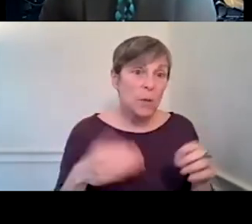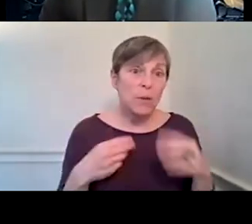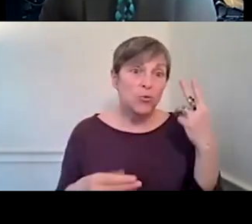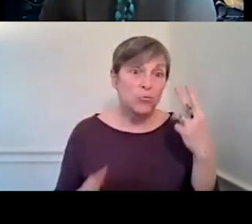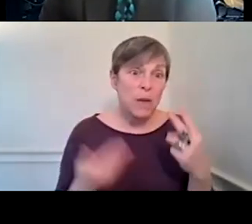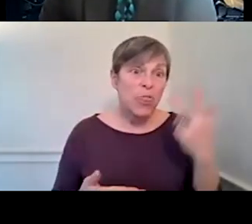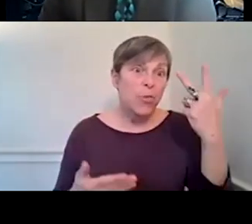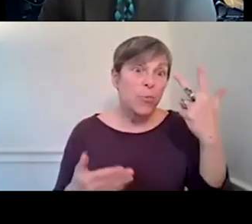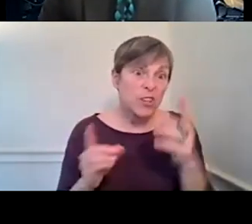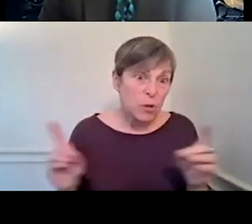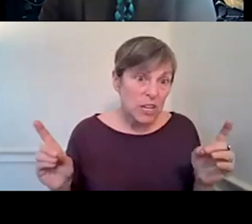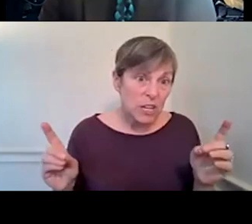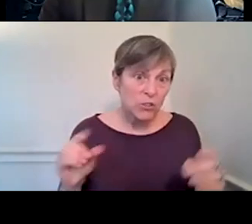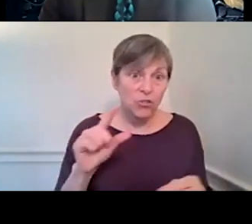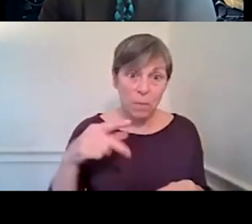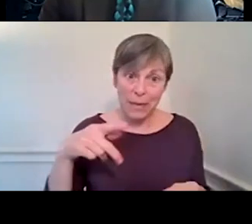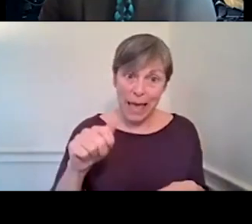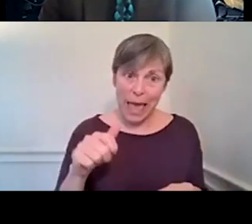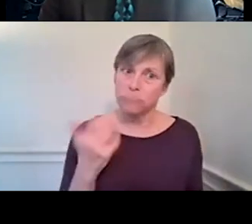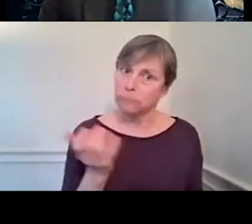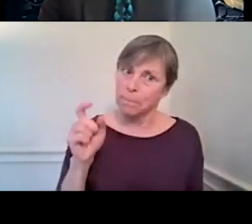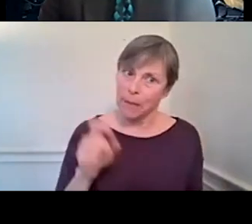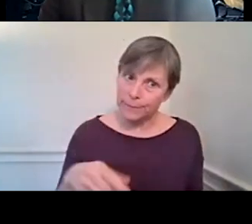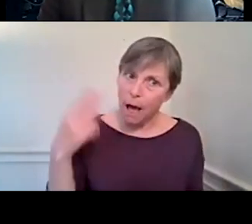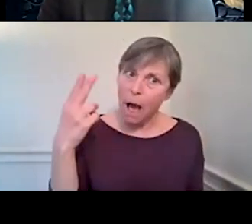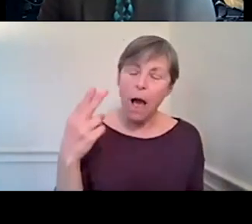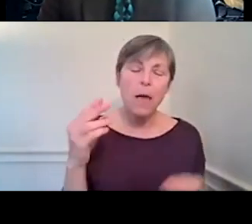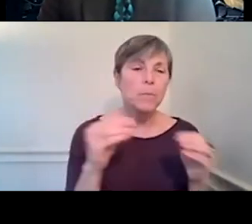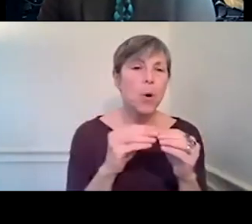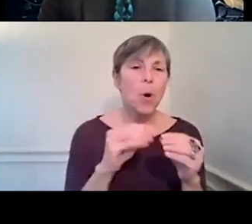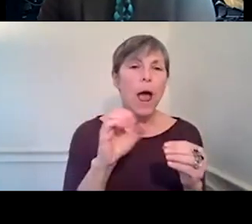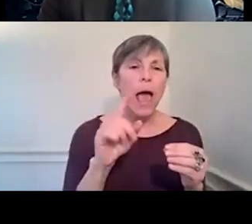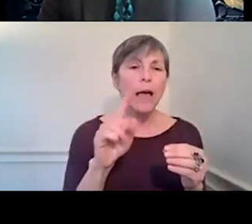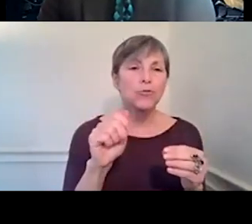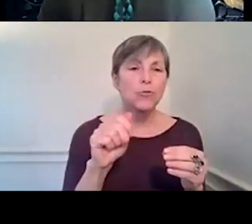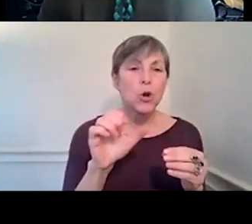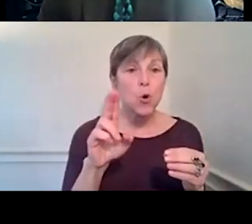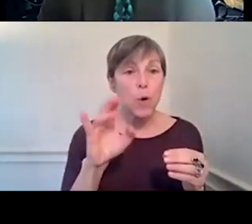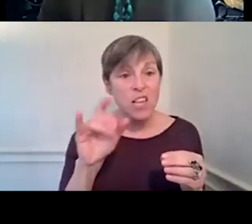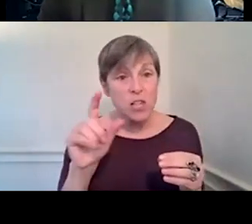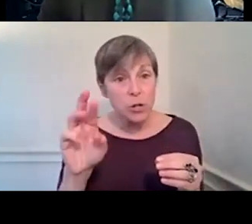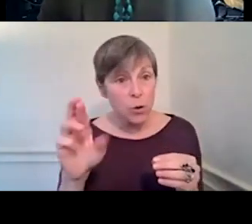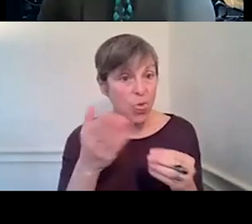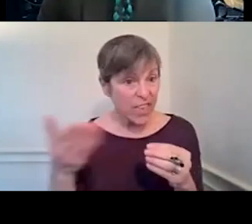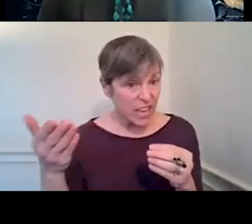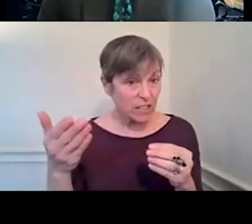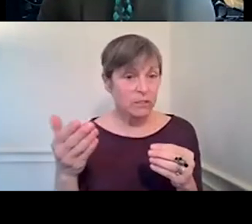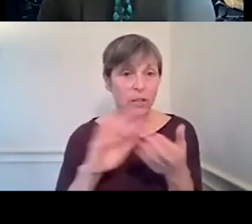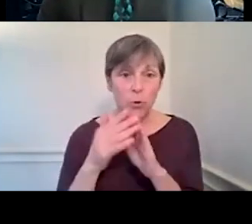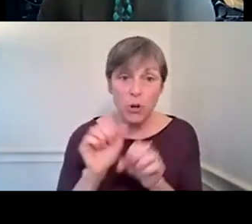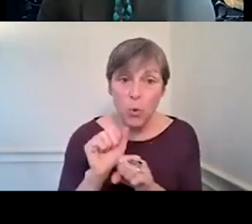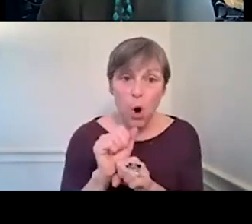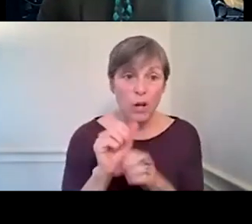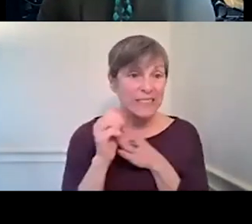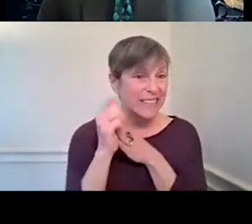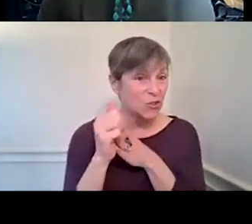lot. Also, GPA is very strong, lots of extracurricular leadership, community work. So sometimes